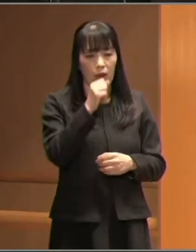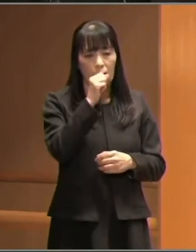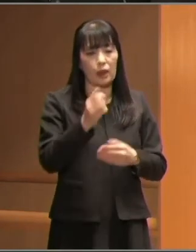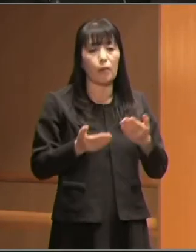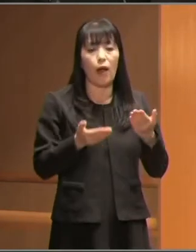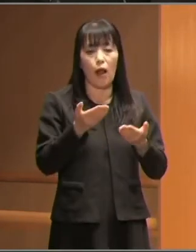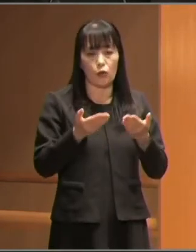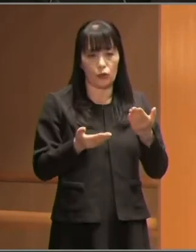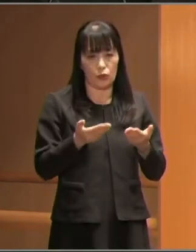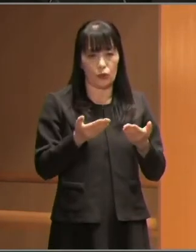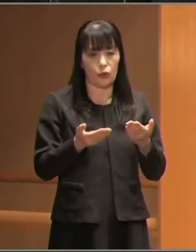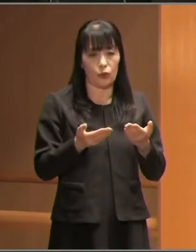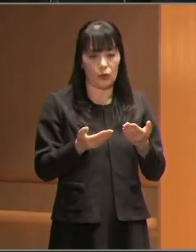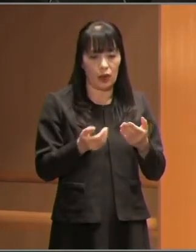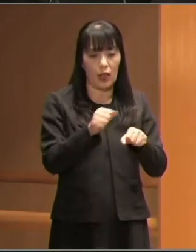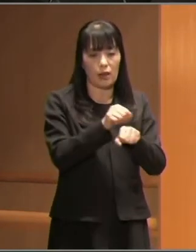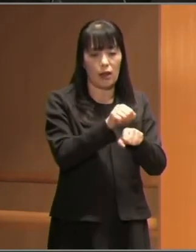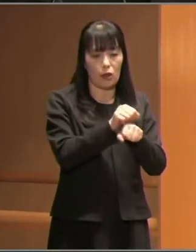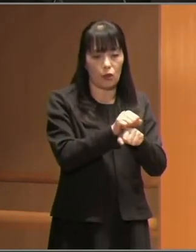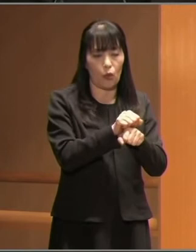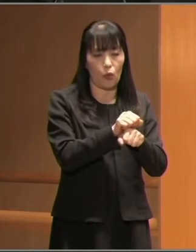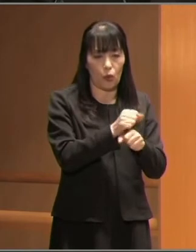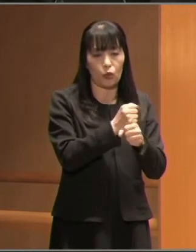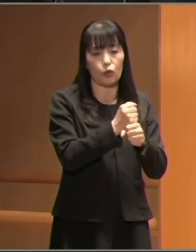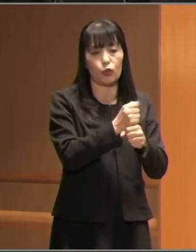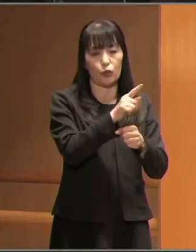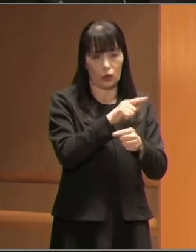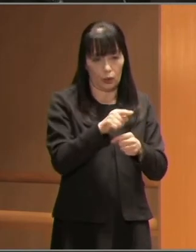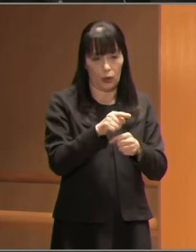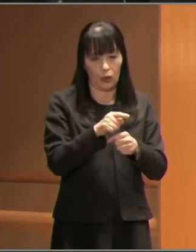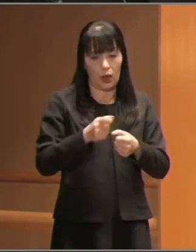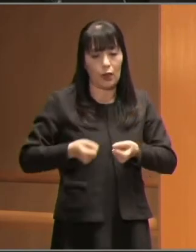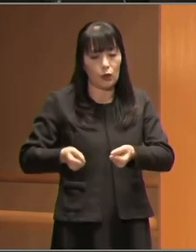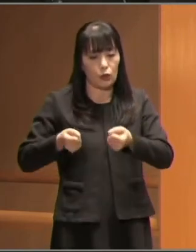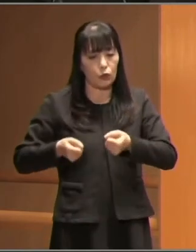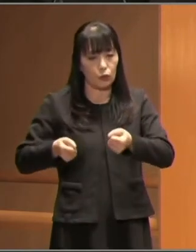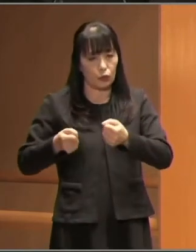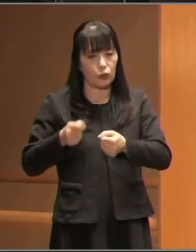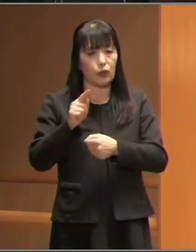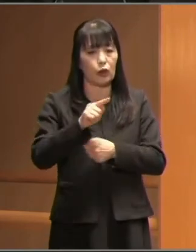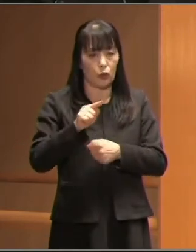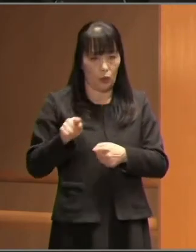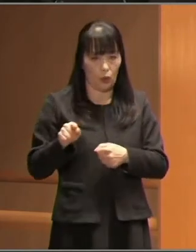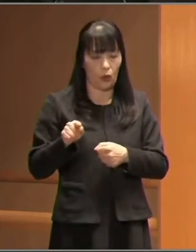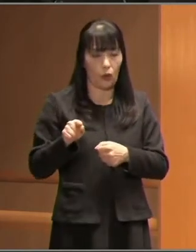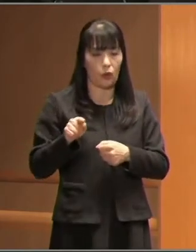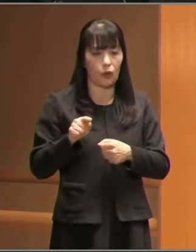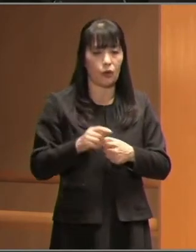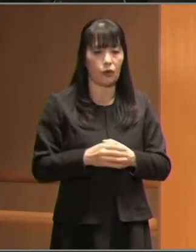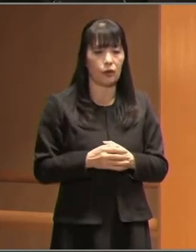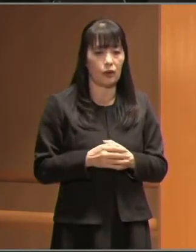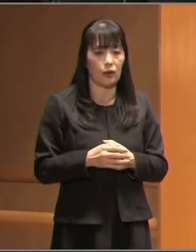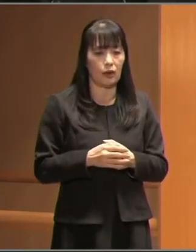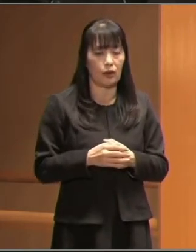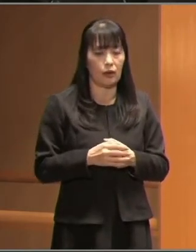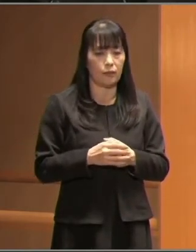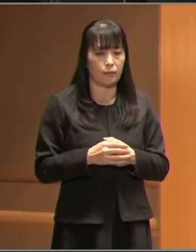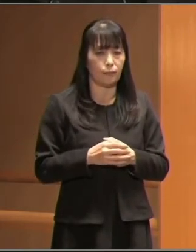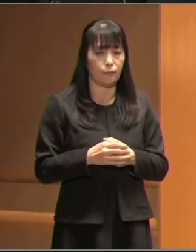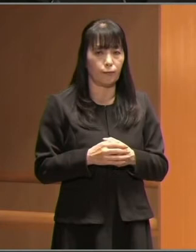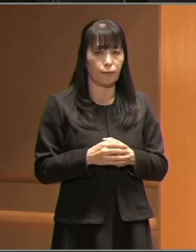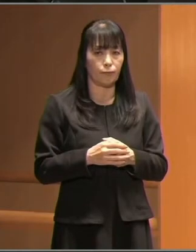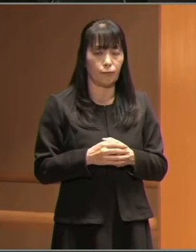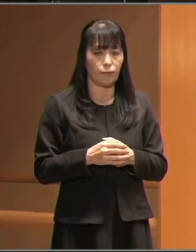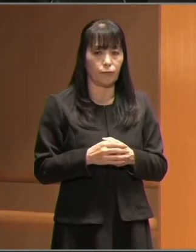But a well-balanced manufacturer of materials and paper makers,